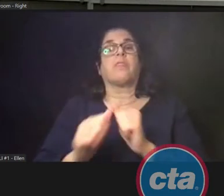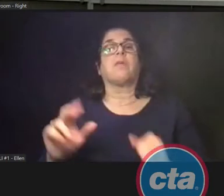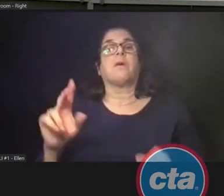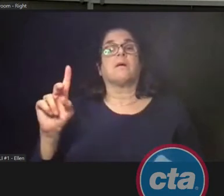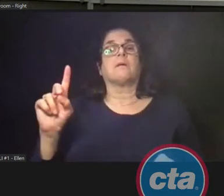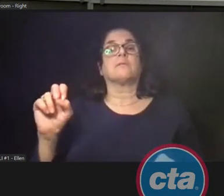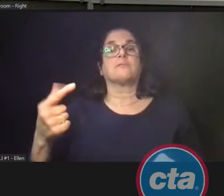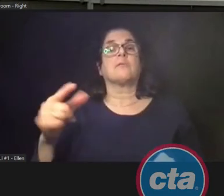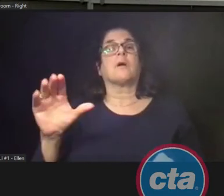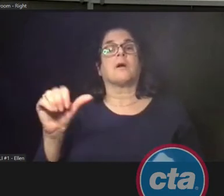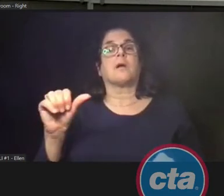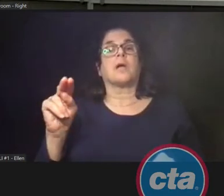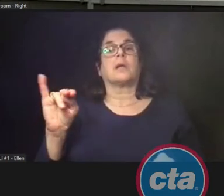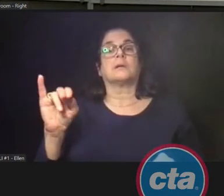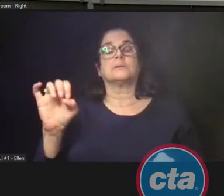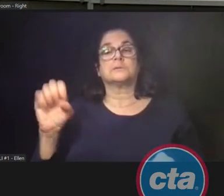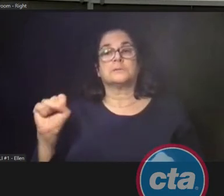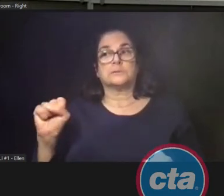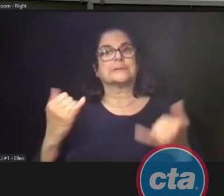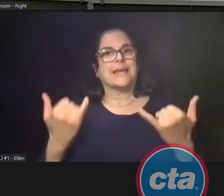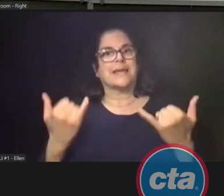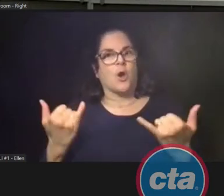last month to 40 today,